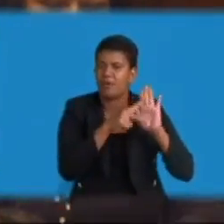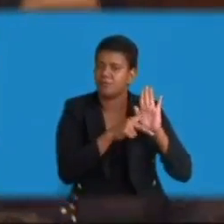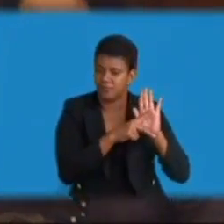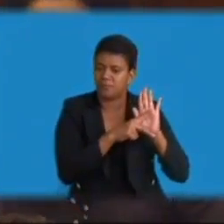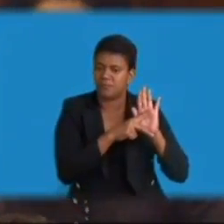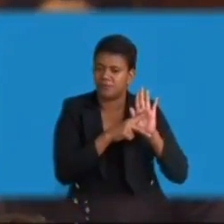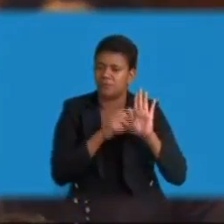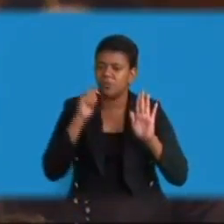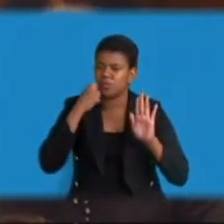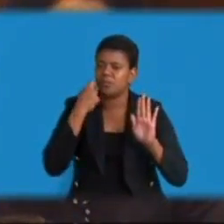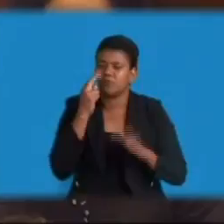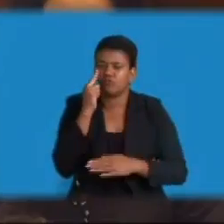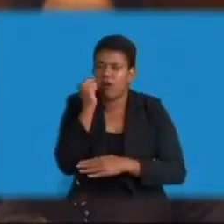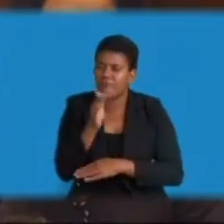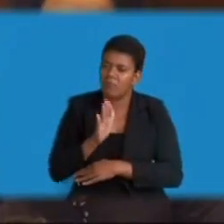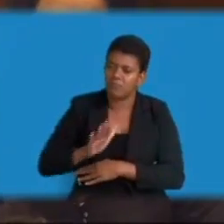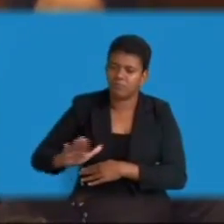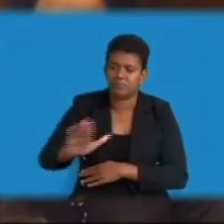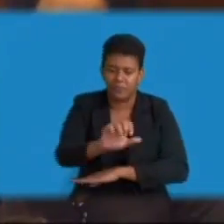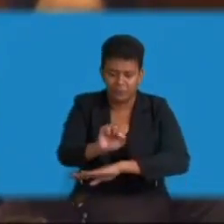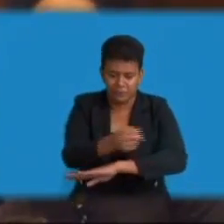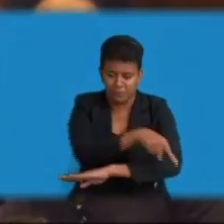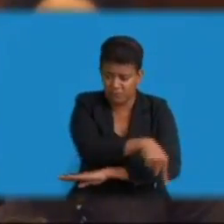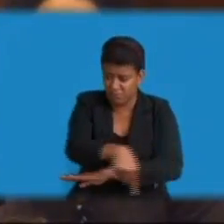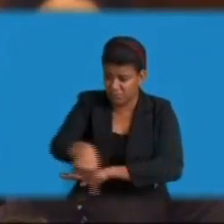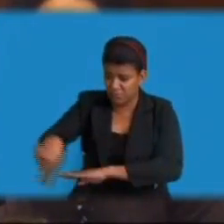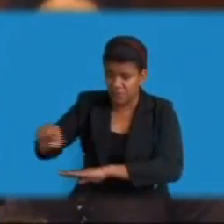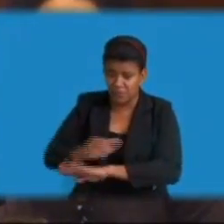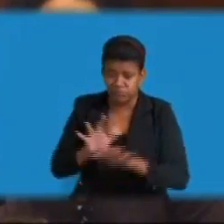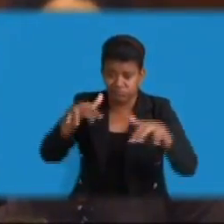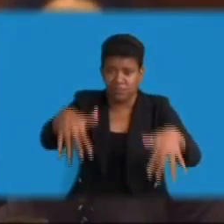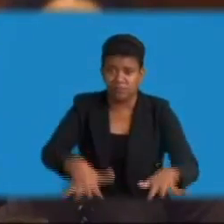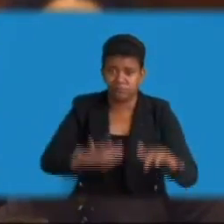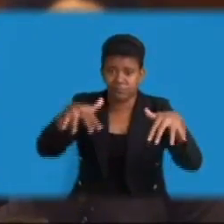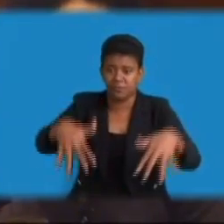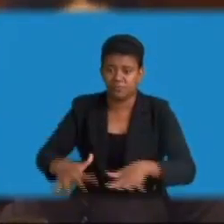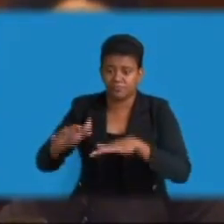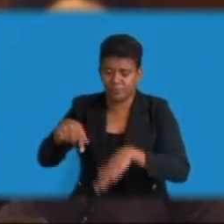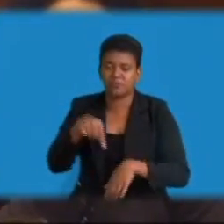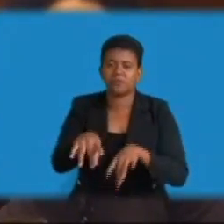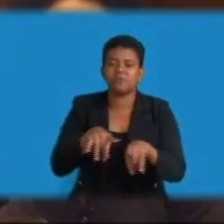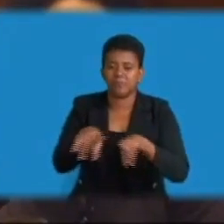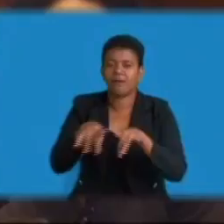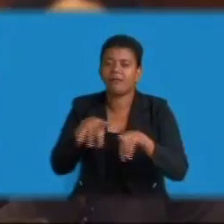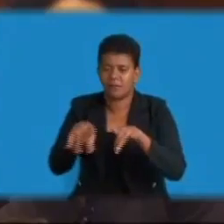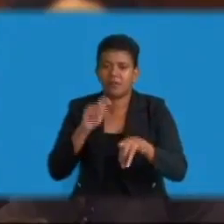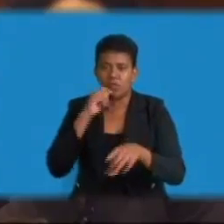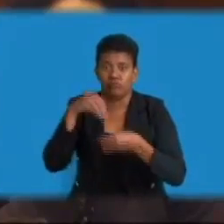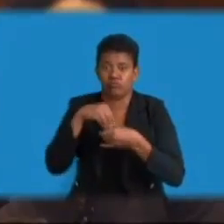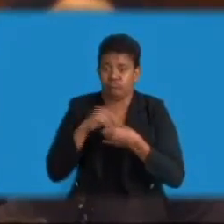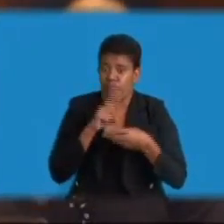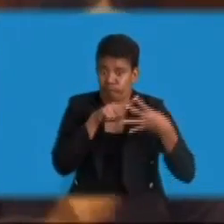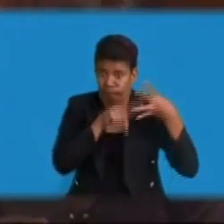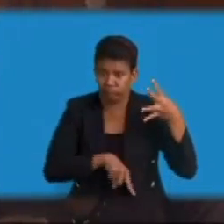of foreshore development. And this proposed mangrove management plan will embrace the following areas. It will